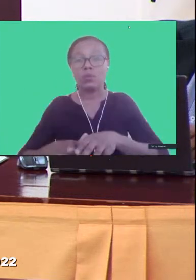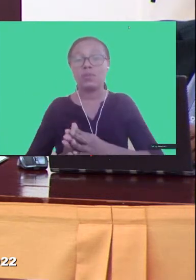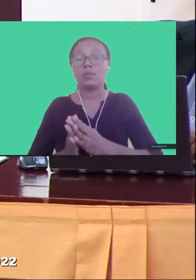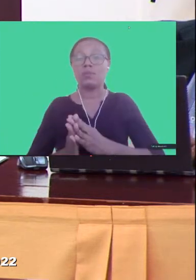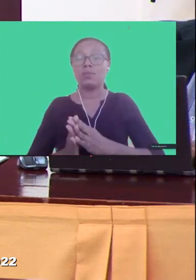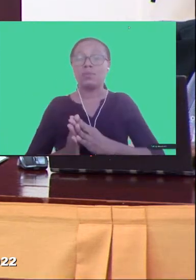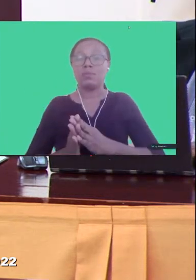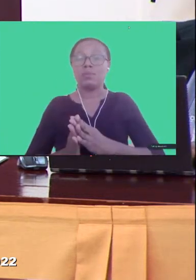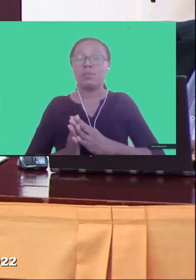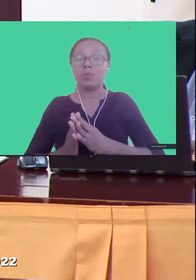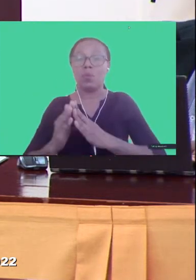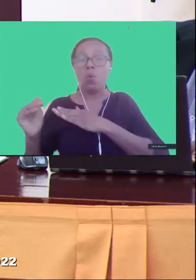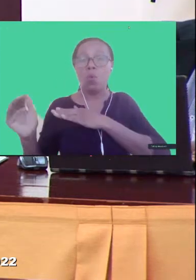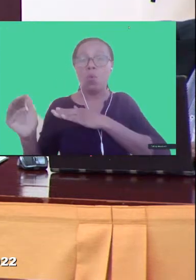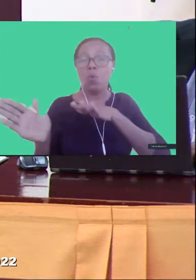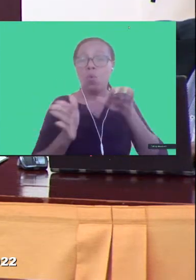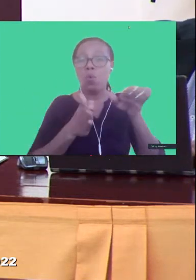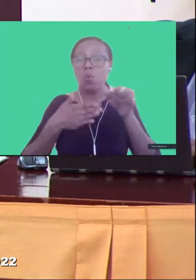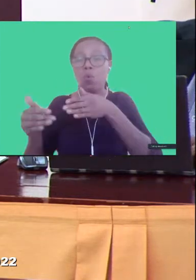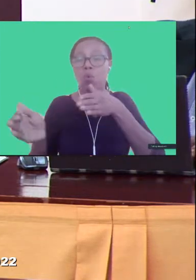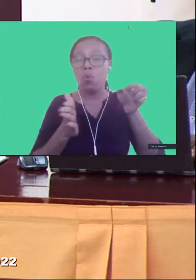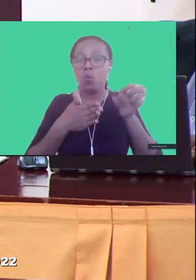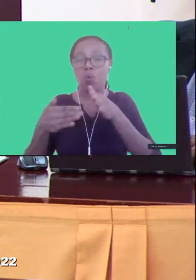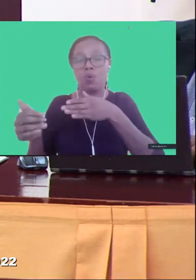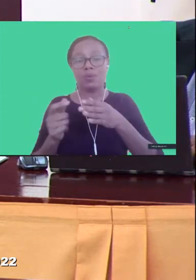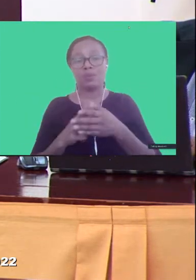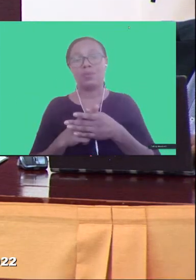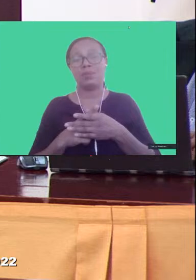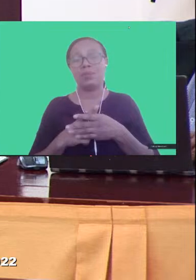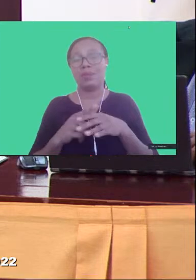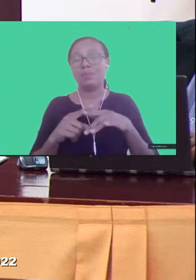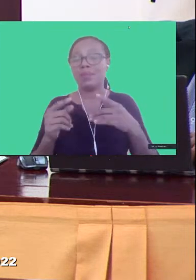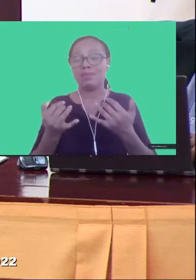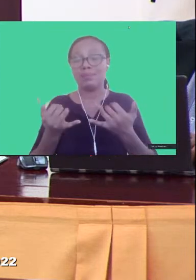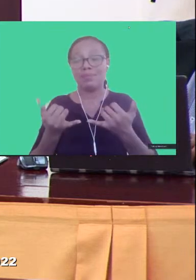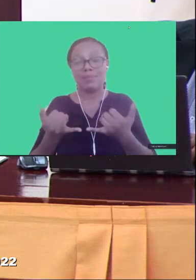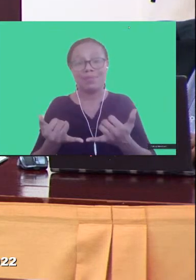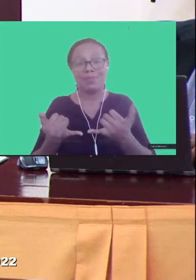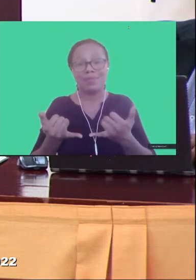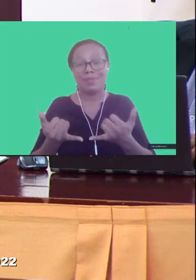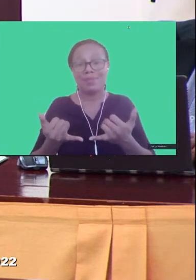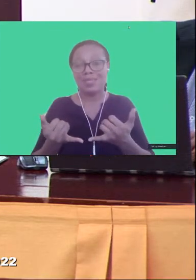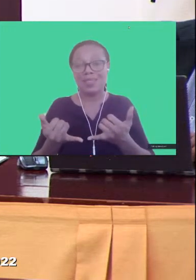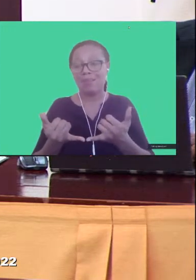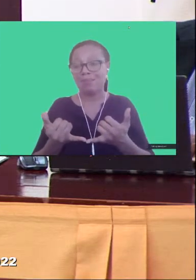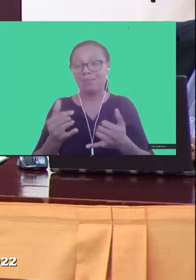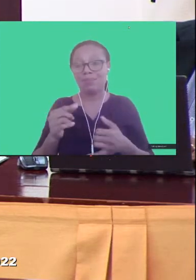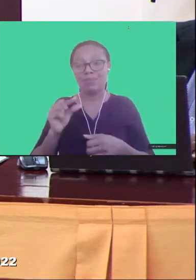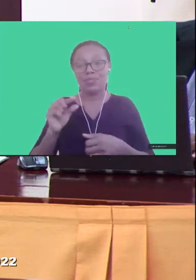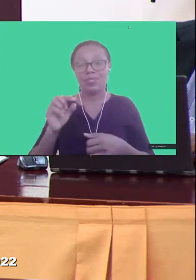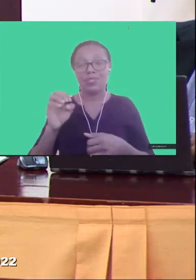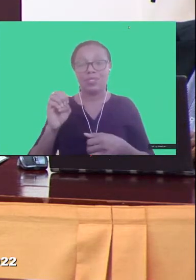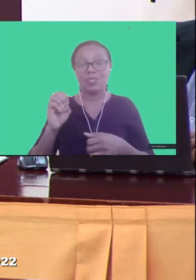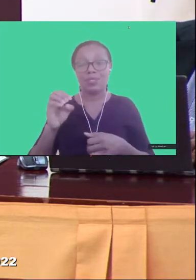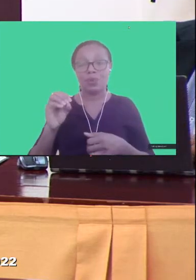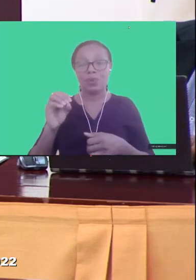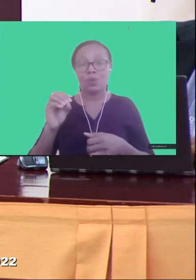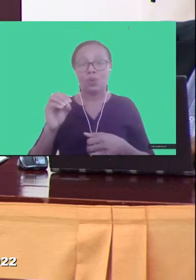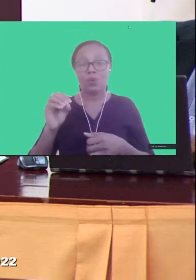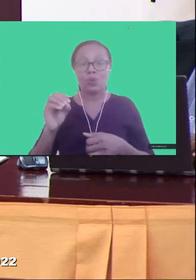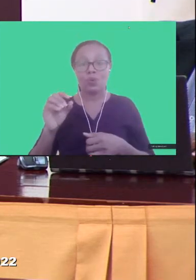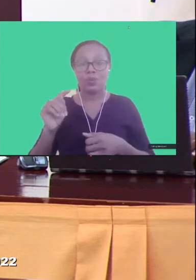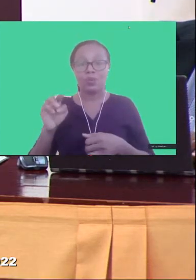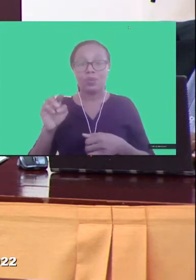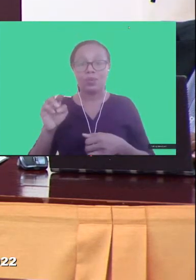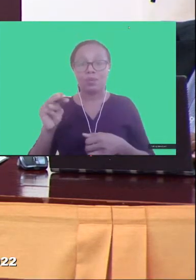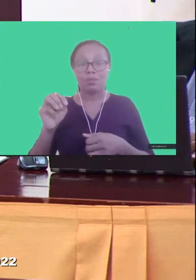this point in time would not be able to exploit geothermal energy because of our geological and geographical makeup.